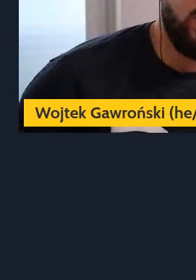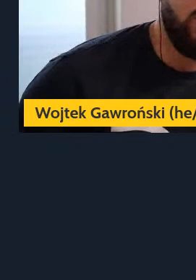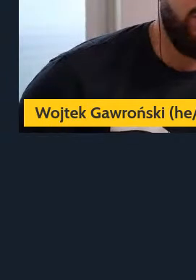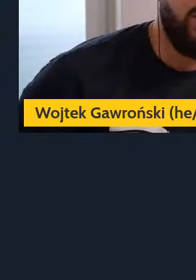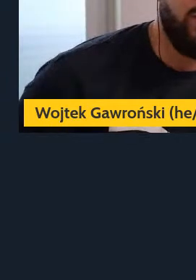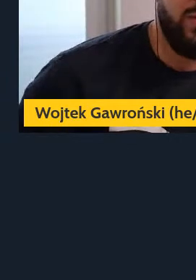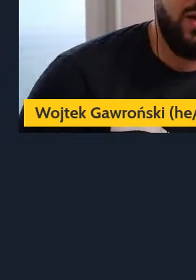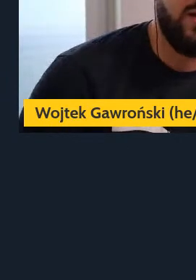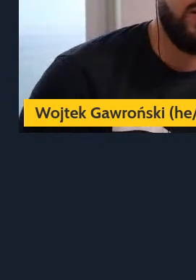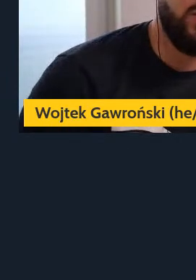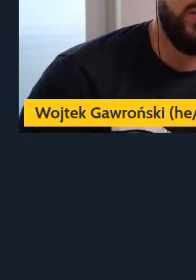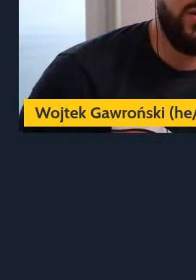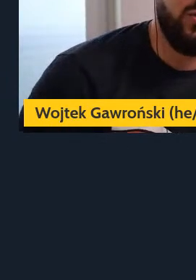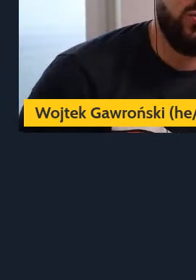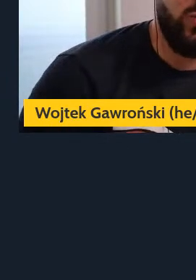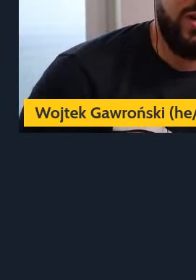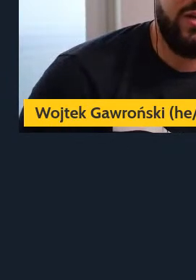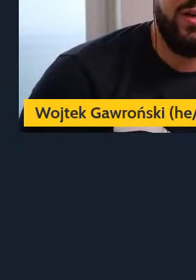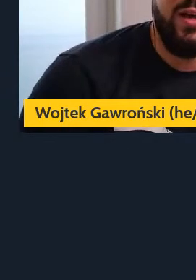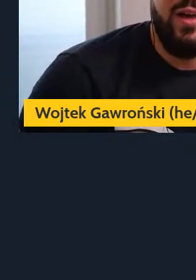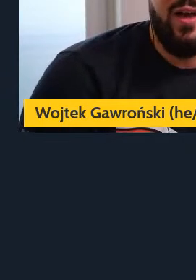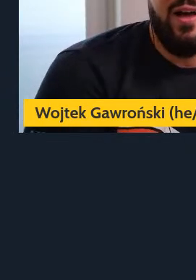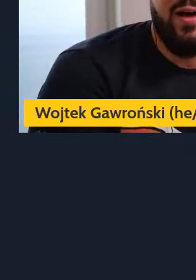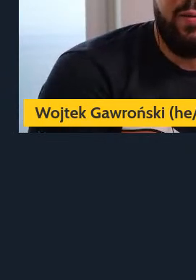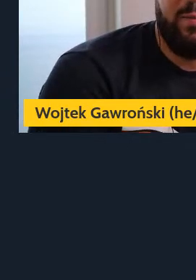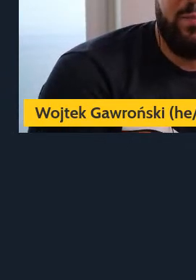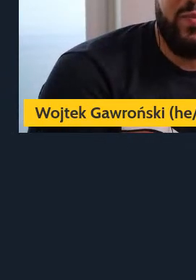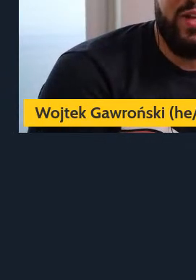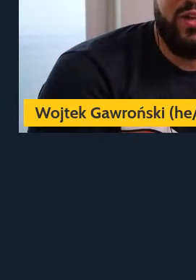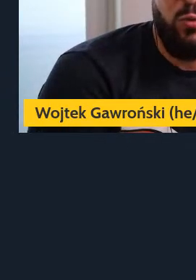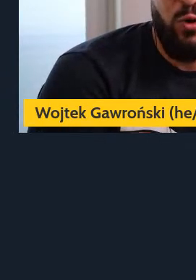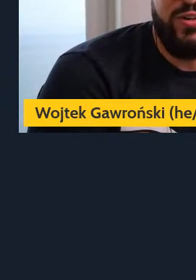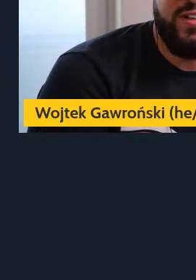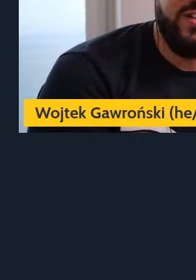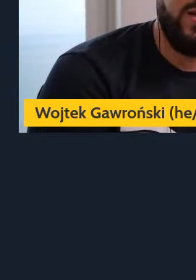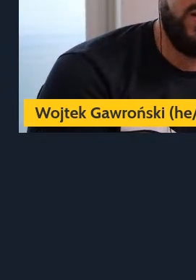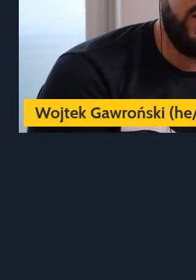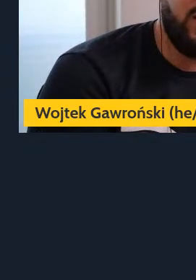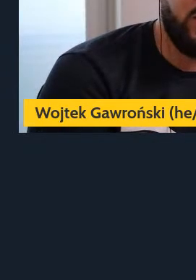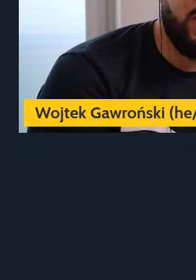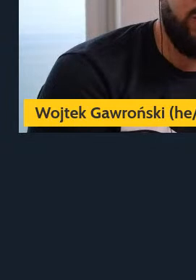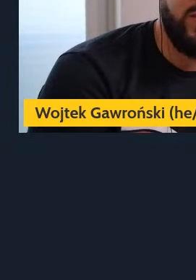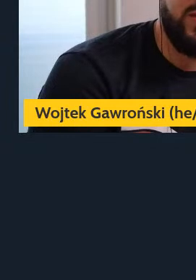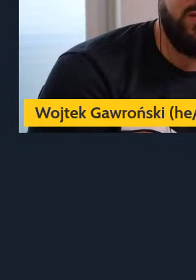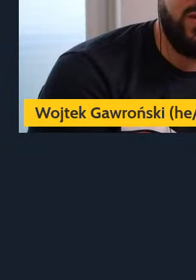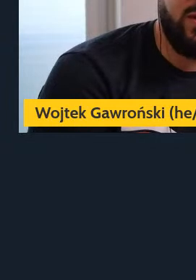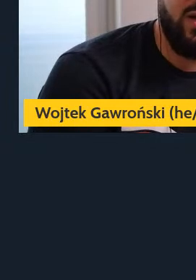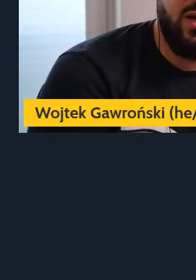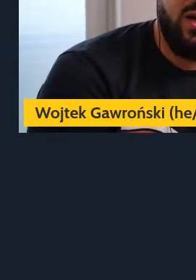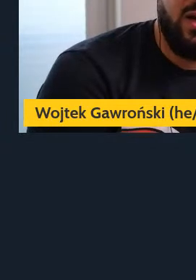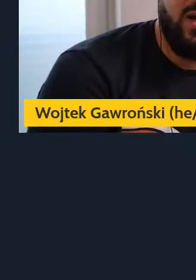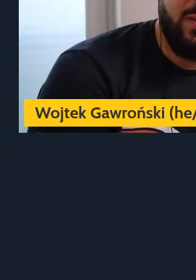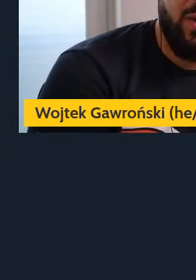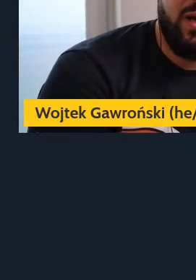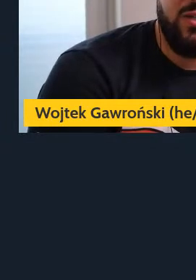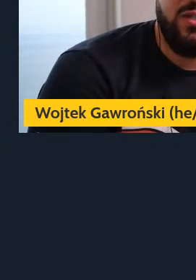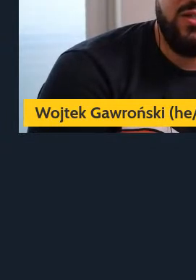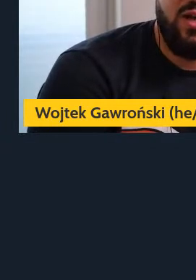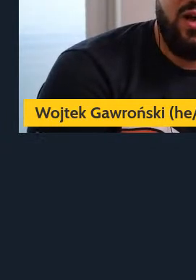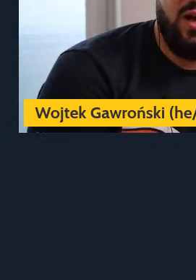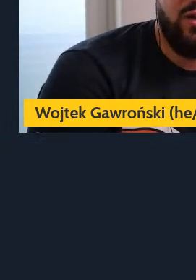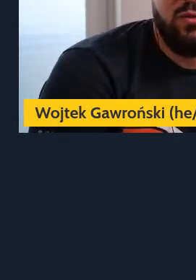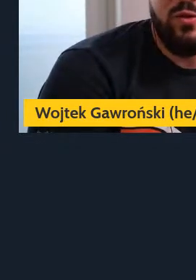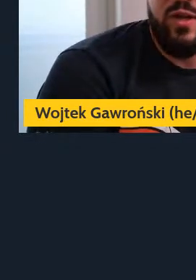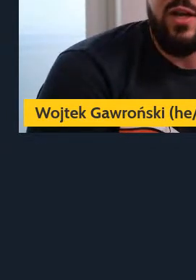to actually confirm that they're winning, that they won, and that they actually can receive the